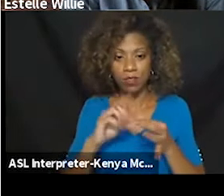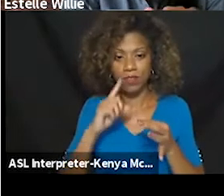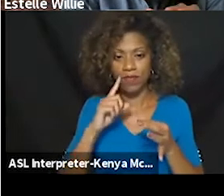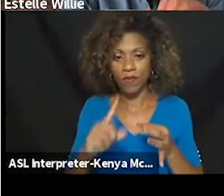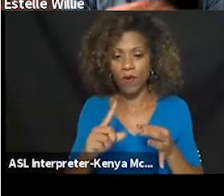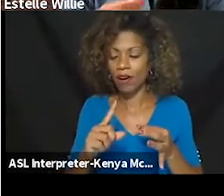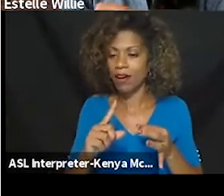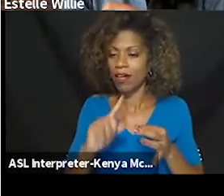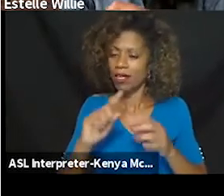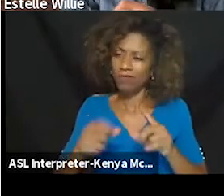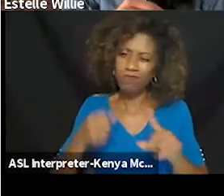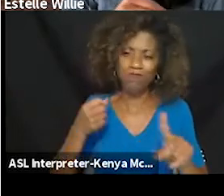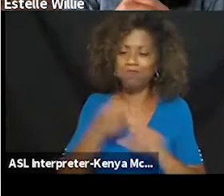completely